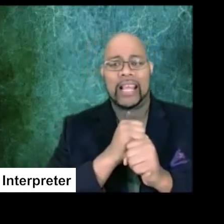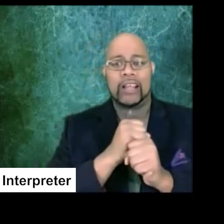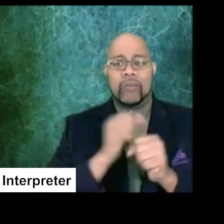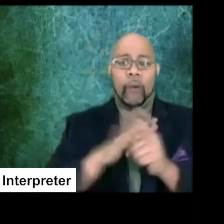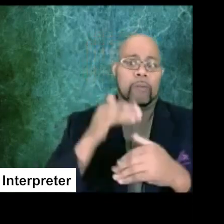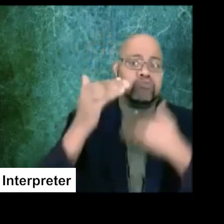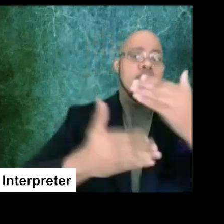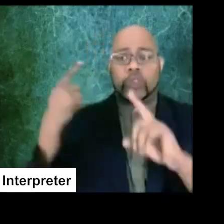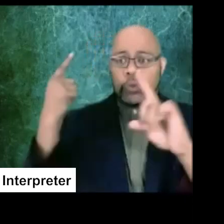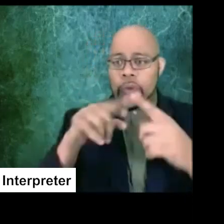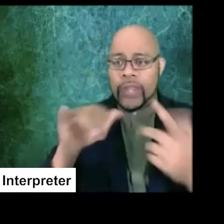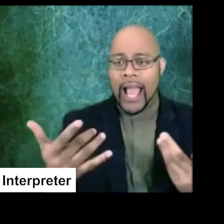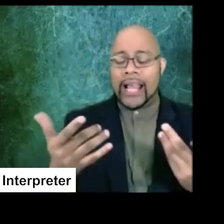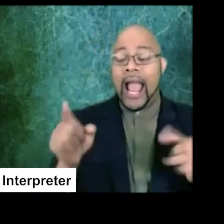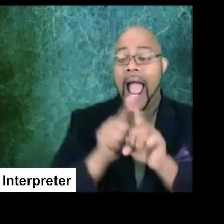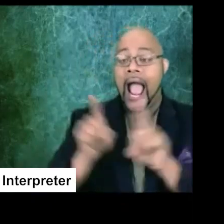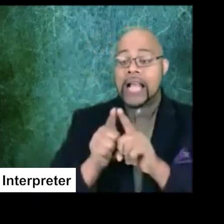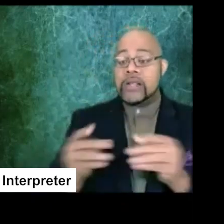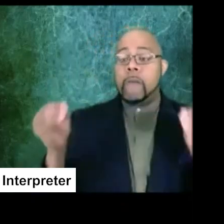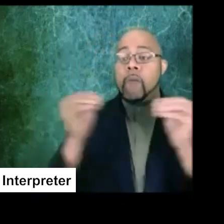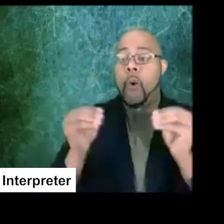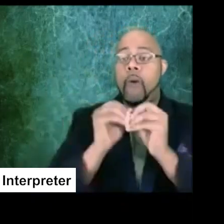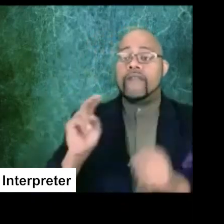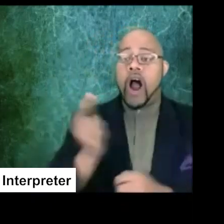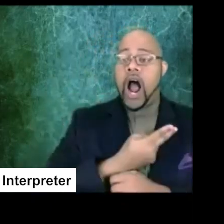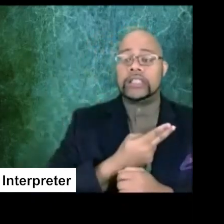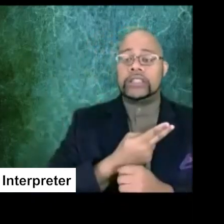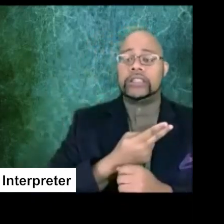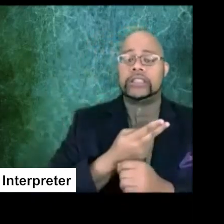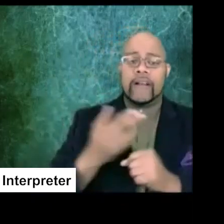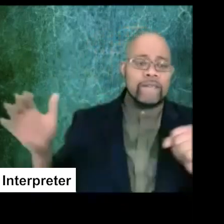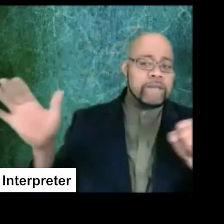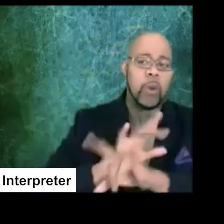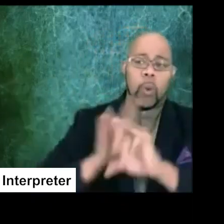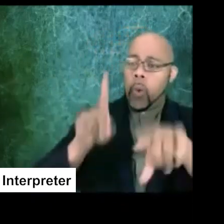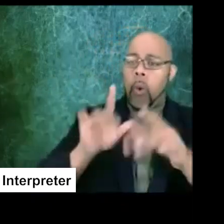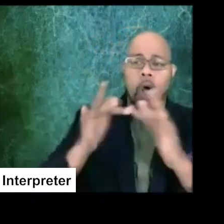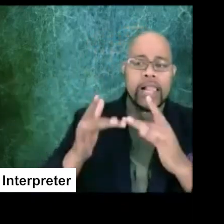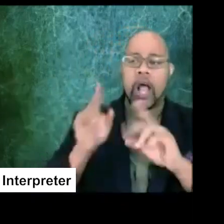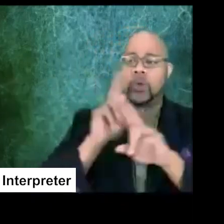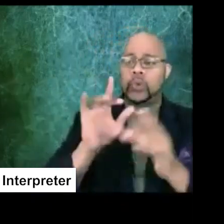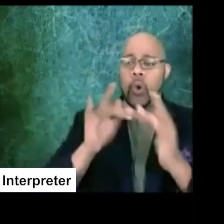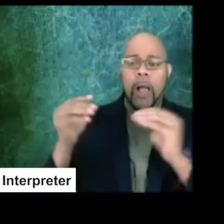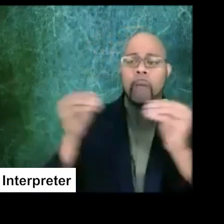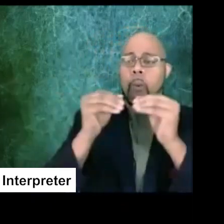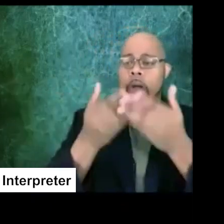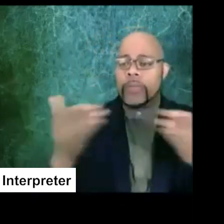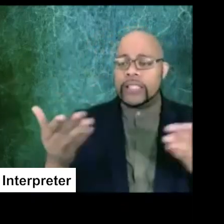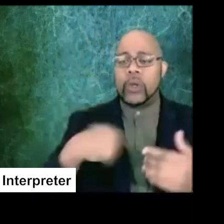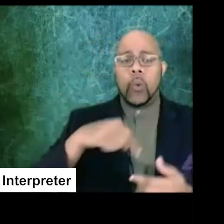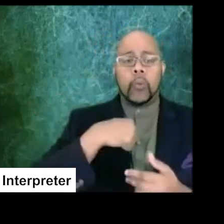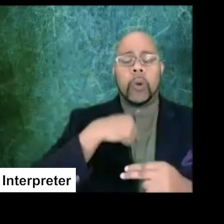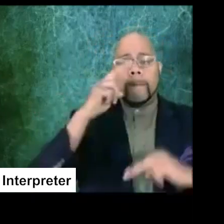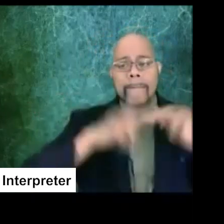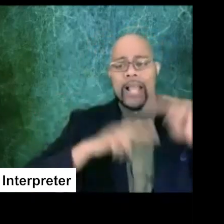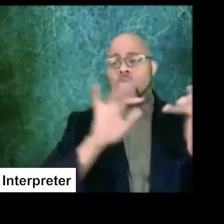towards this, even as more and more of us are flooding online and using online for more and more things, and we are building